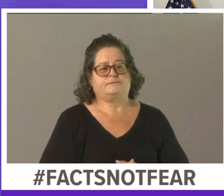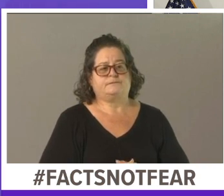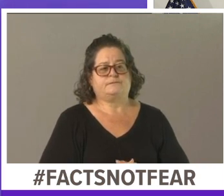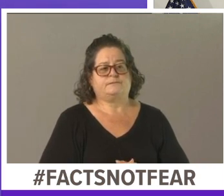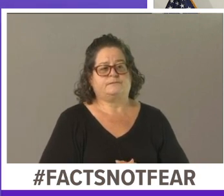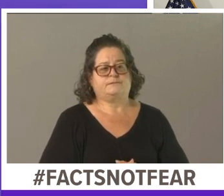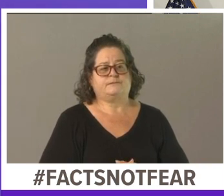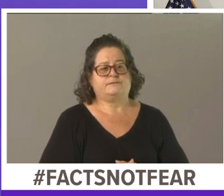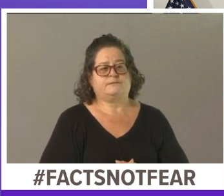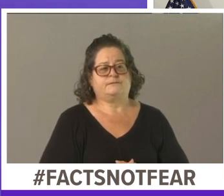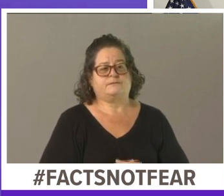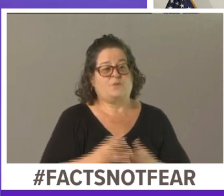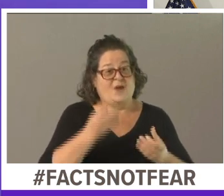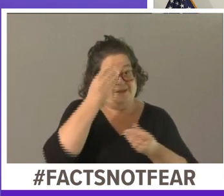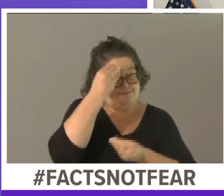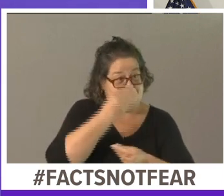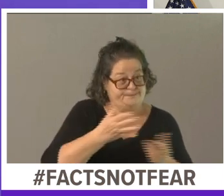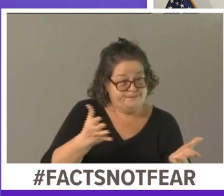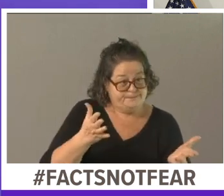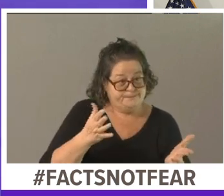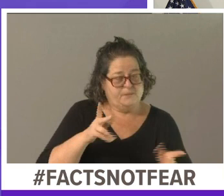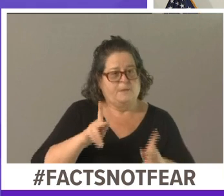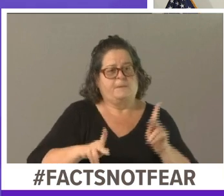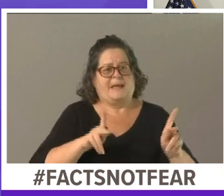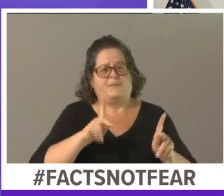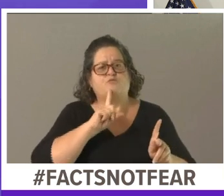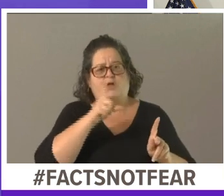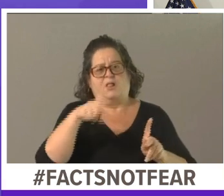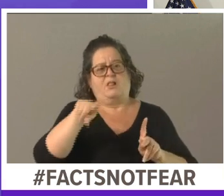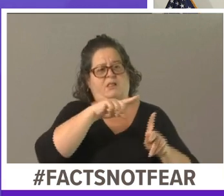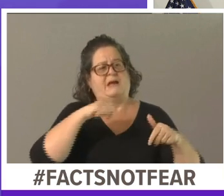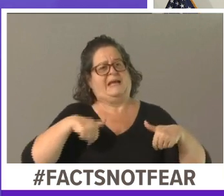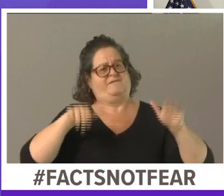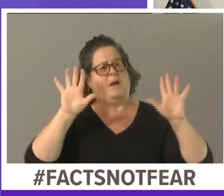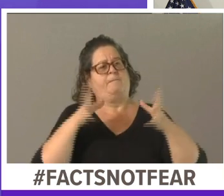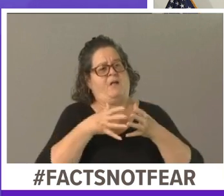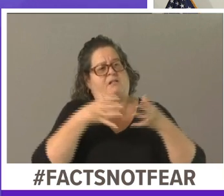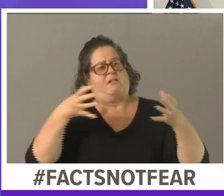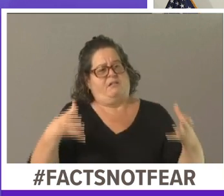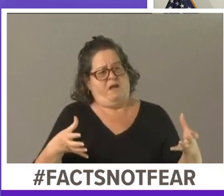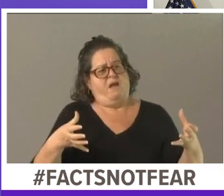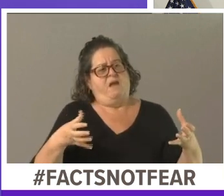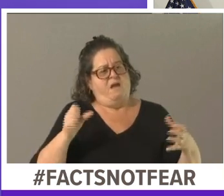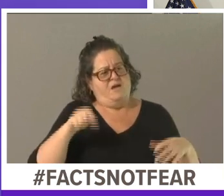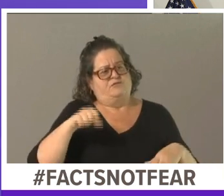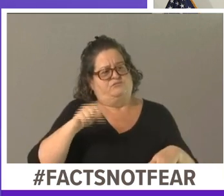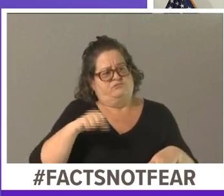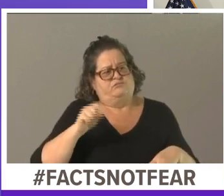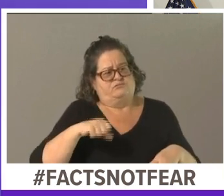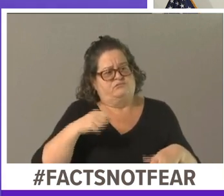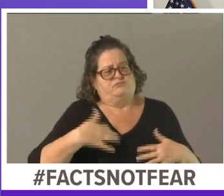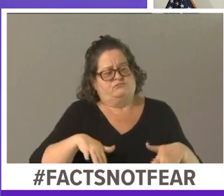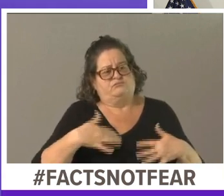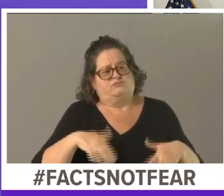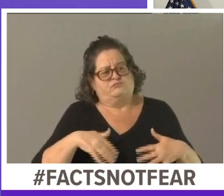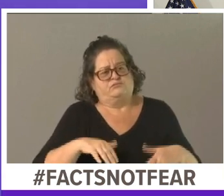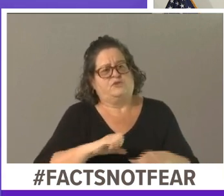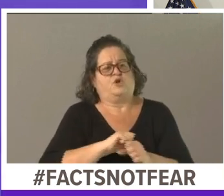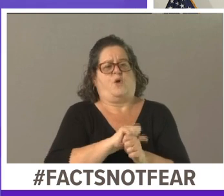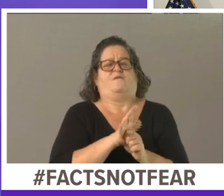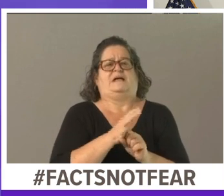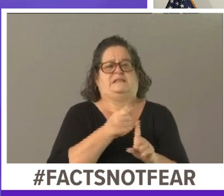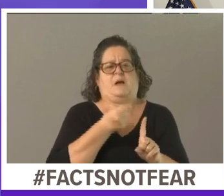the sacrifices that you've had to make, but coronavirus has touched no one more closely than those